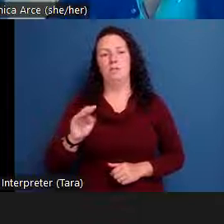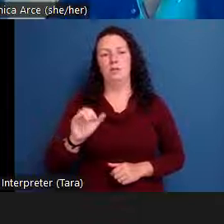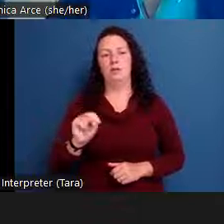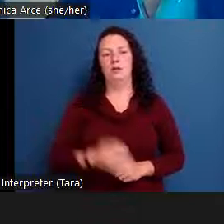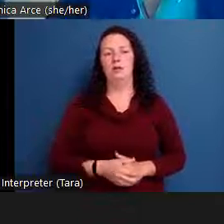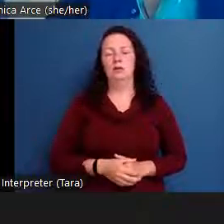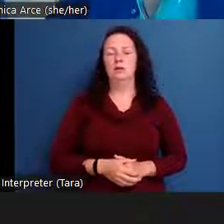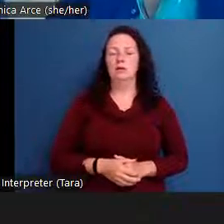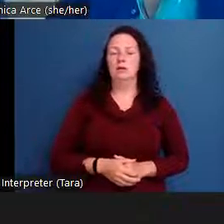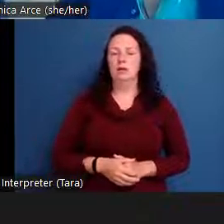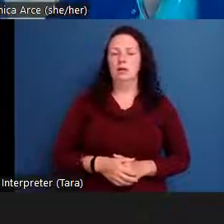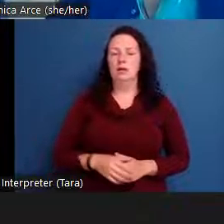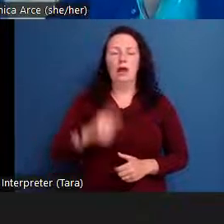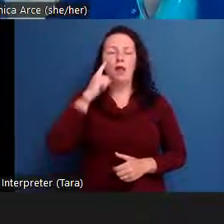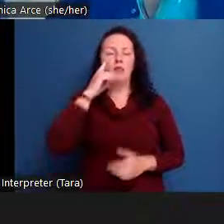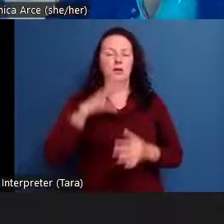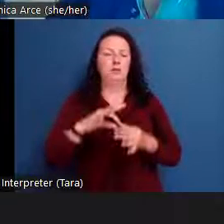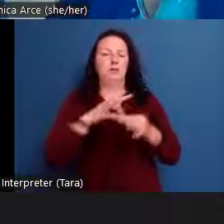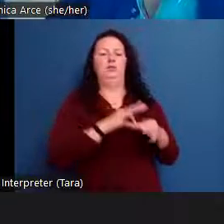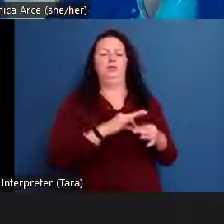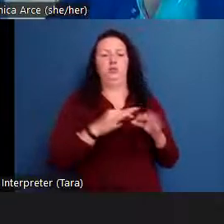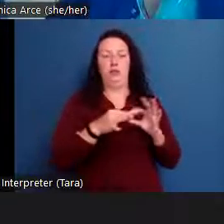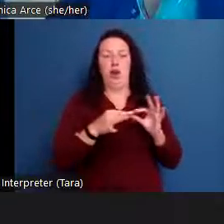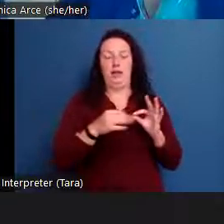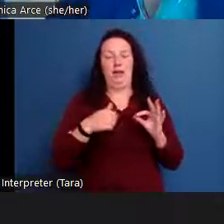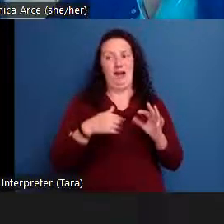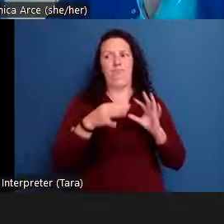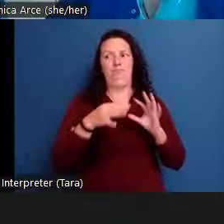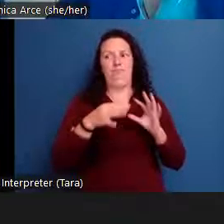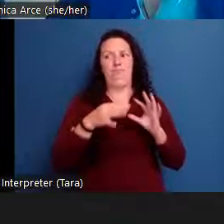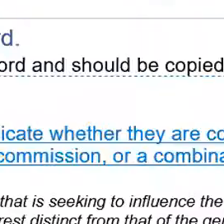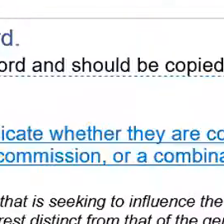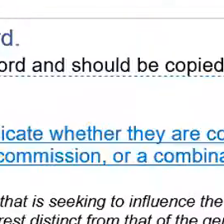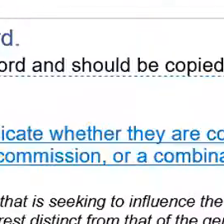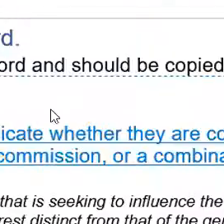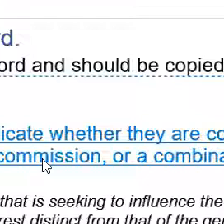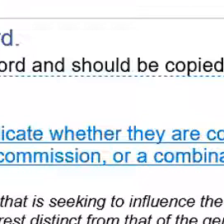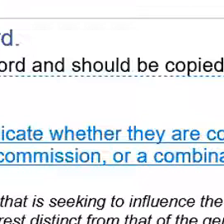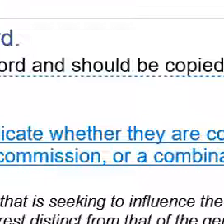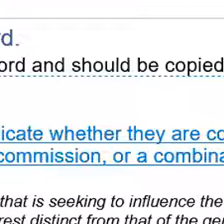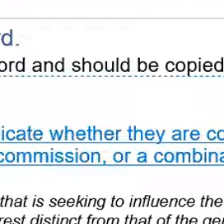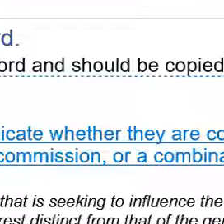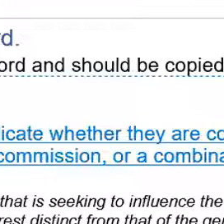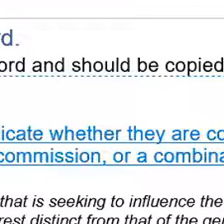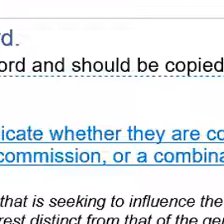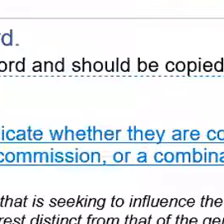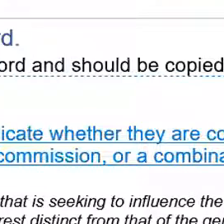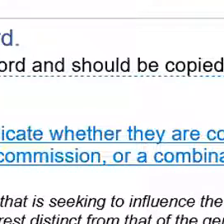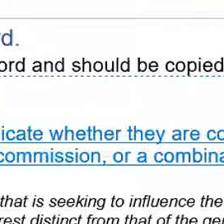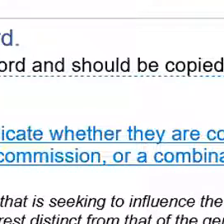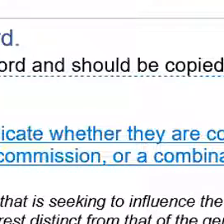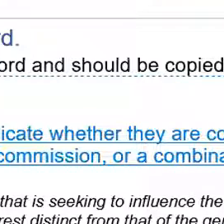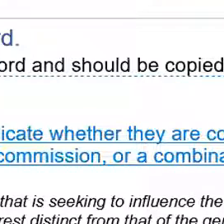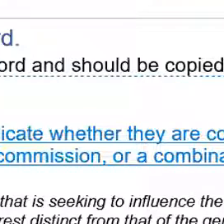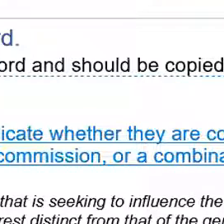Well, I think that this goes back to a comment I made several months ago, where there are emails going out on behalf of the commission that